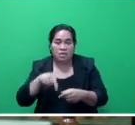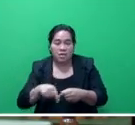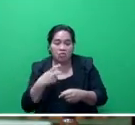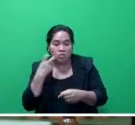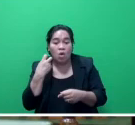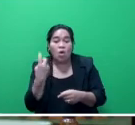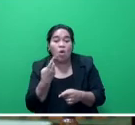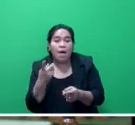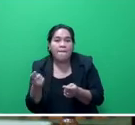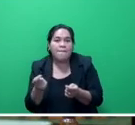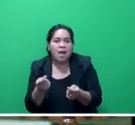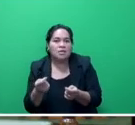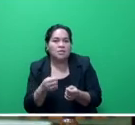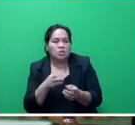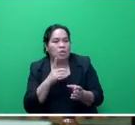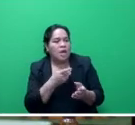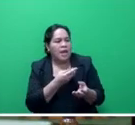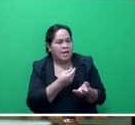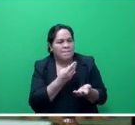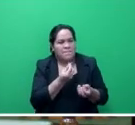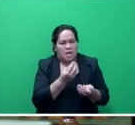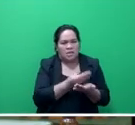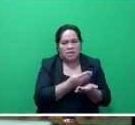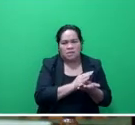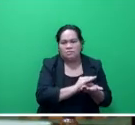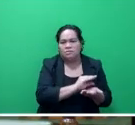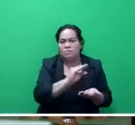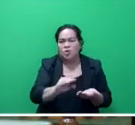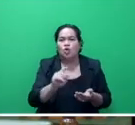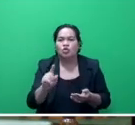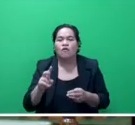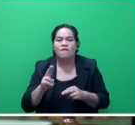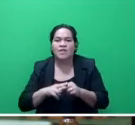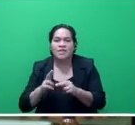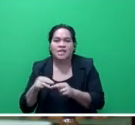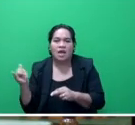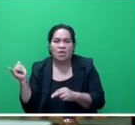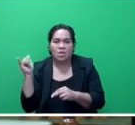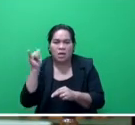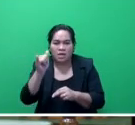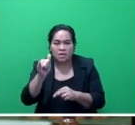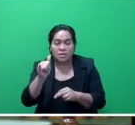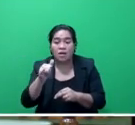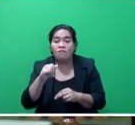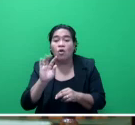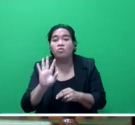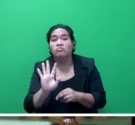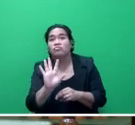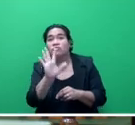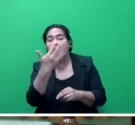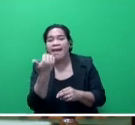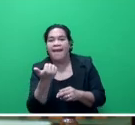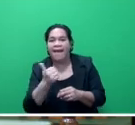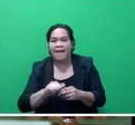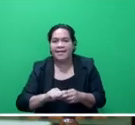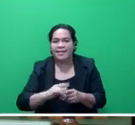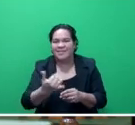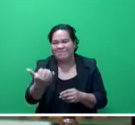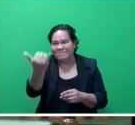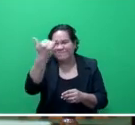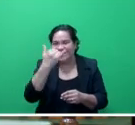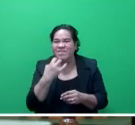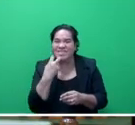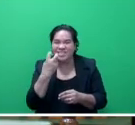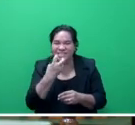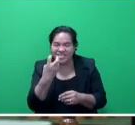Airways. We are also allocating $3.5 million to provide an insurance scheme for incoming tourists with a maximum cover of $10,000